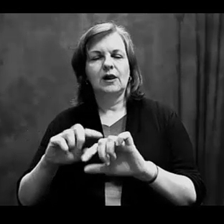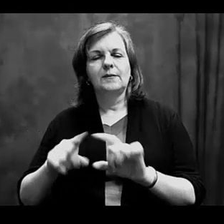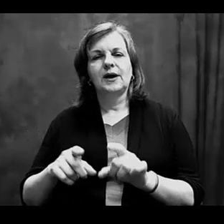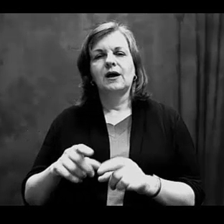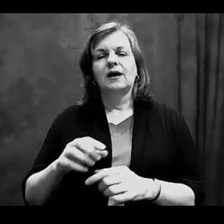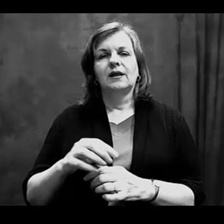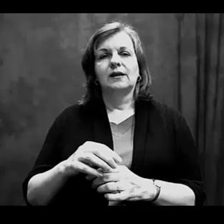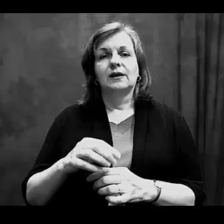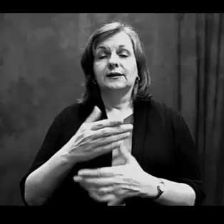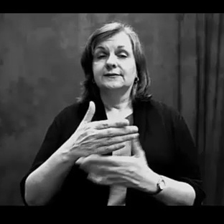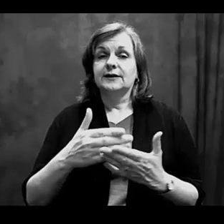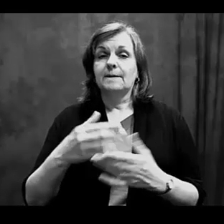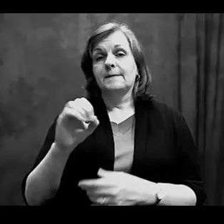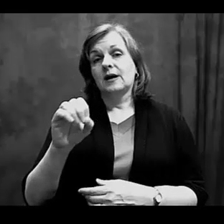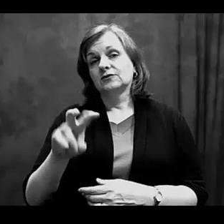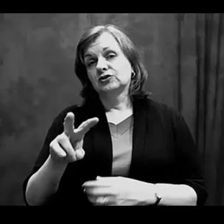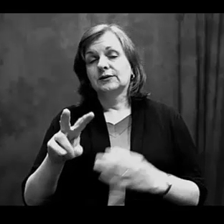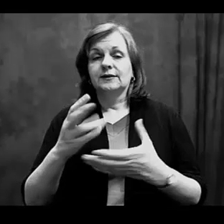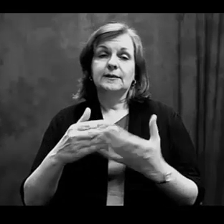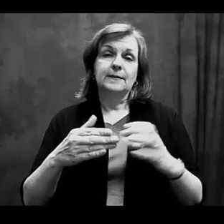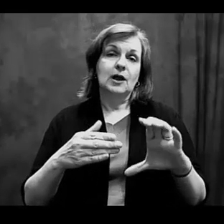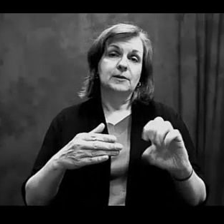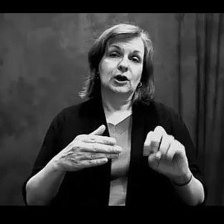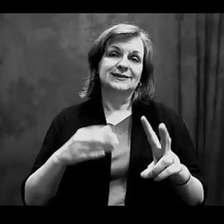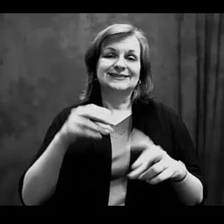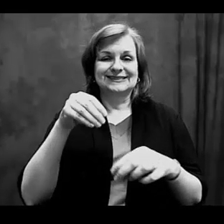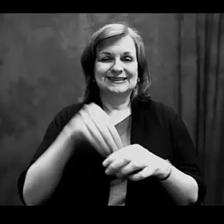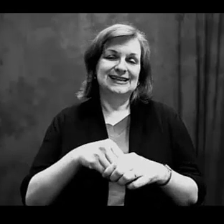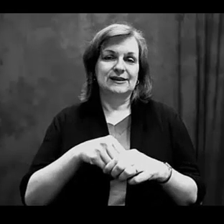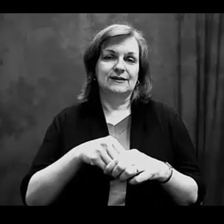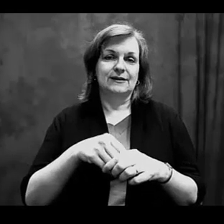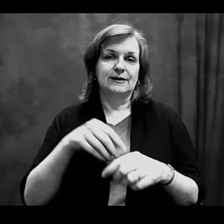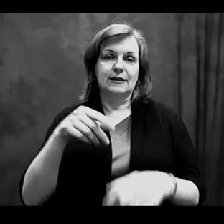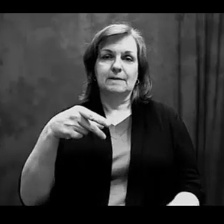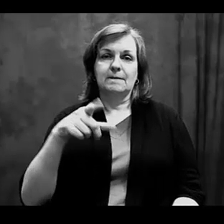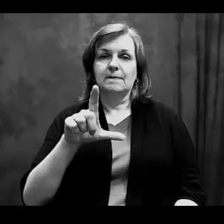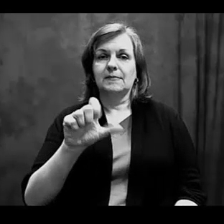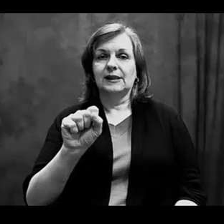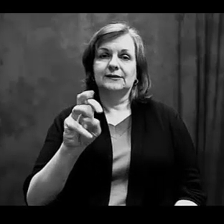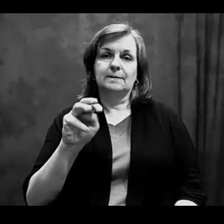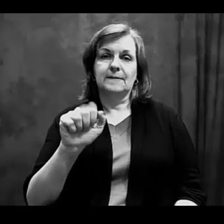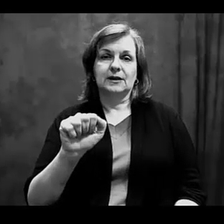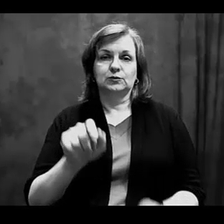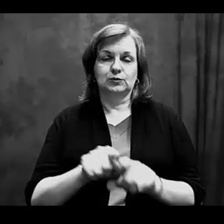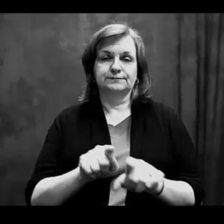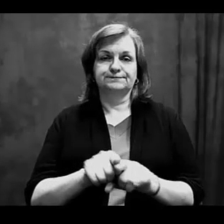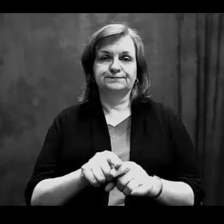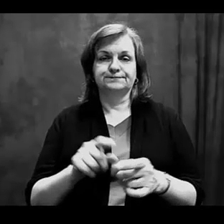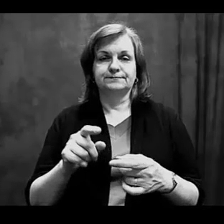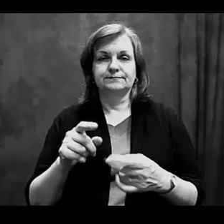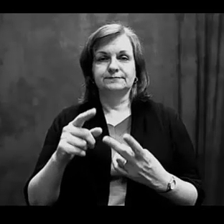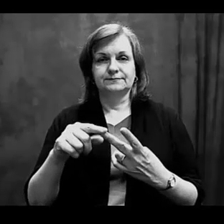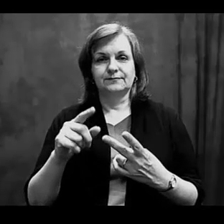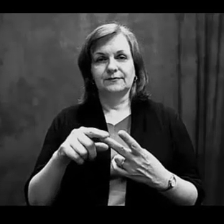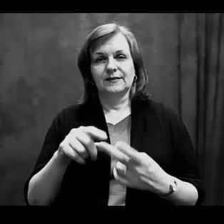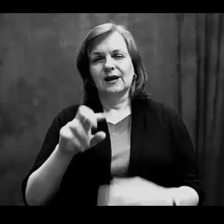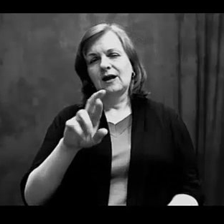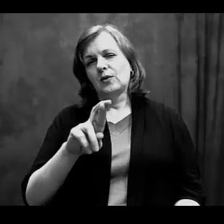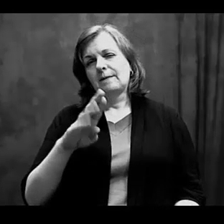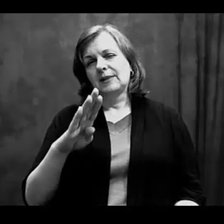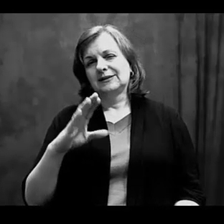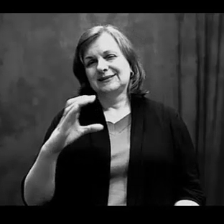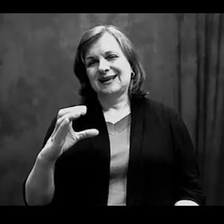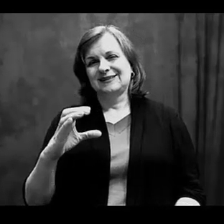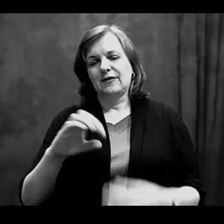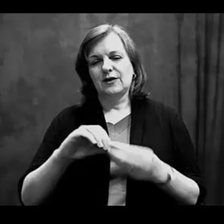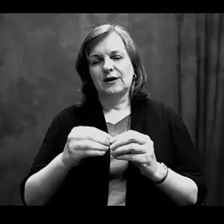or cellular components. But we do look at some of the oxygen, carbon dioxide just simply being carried in